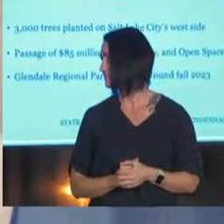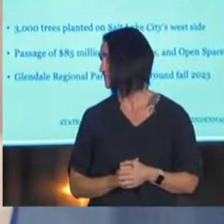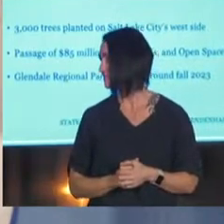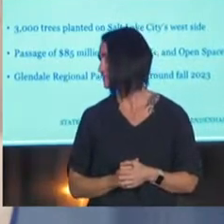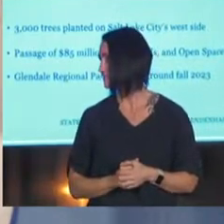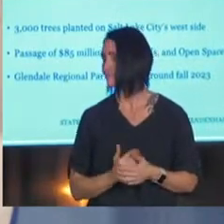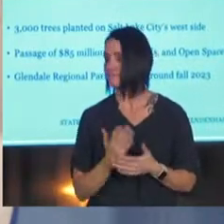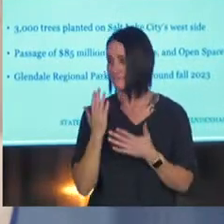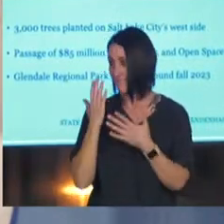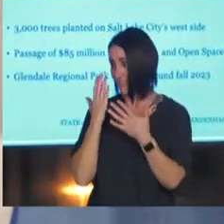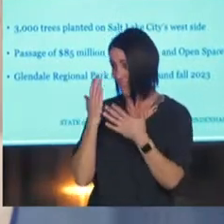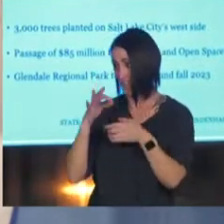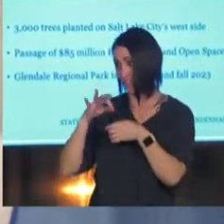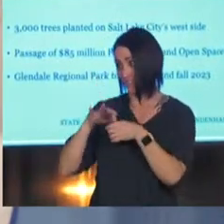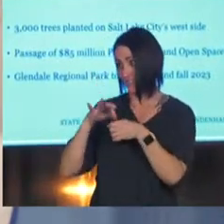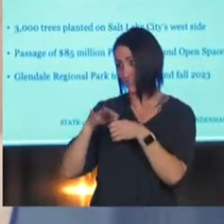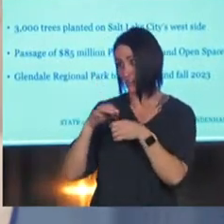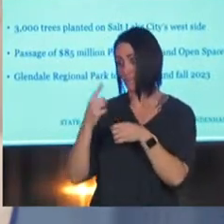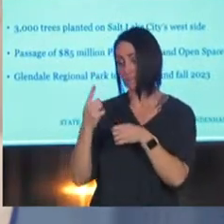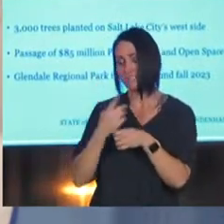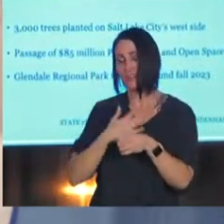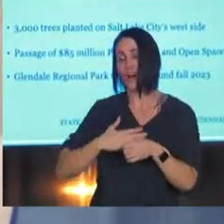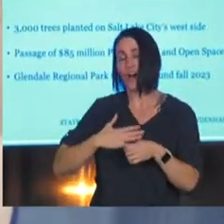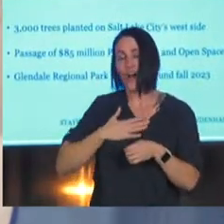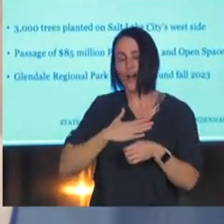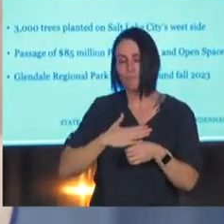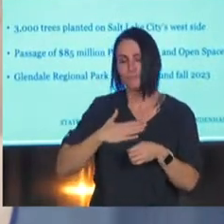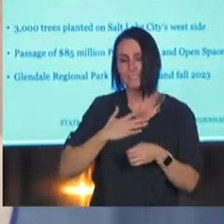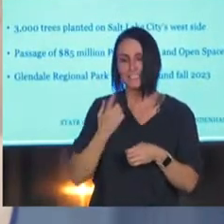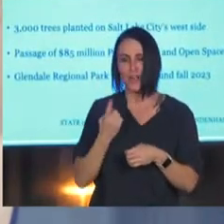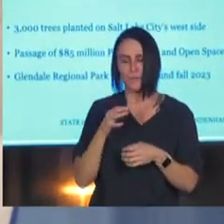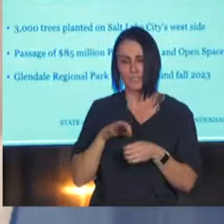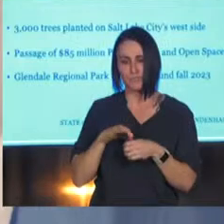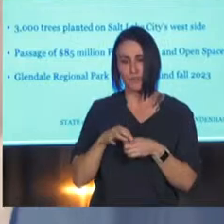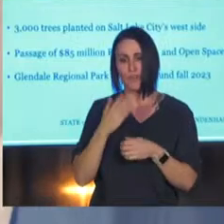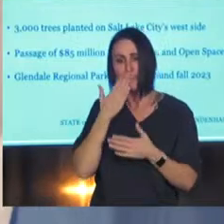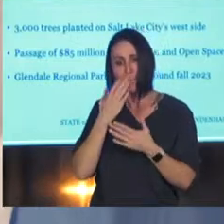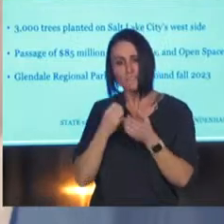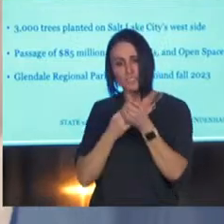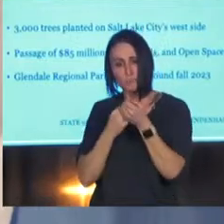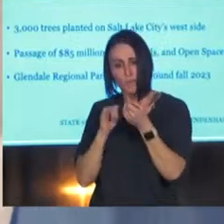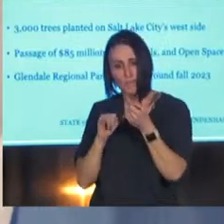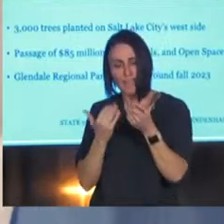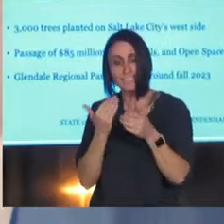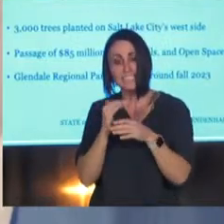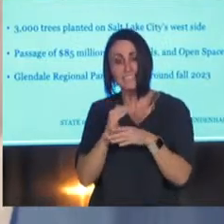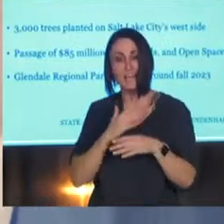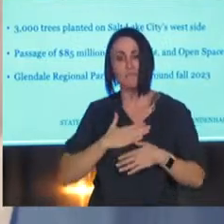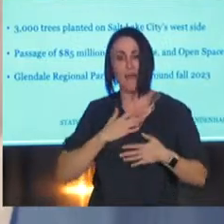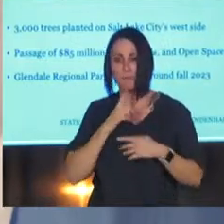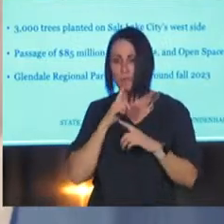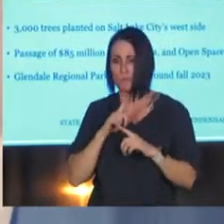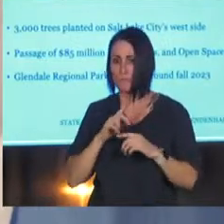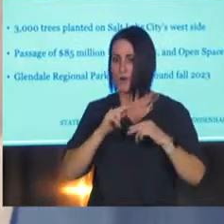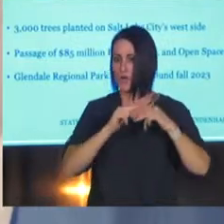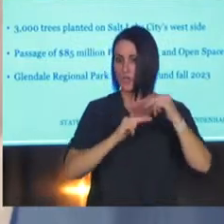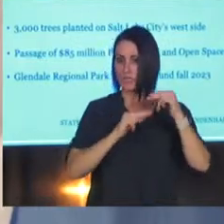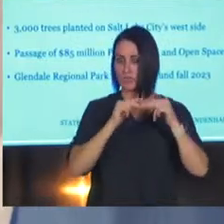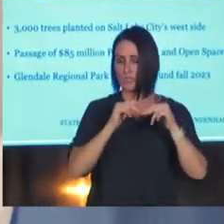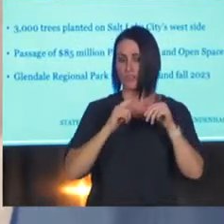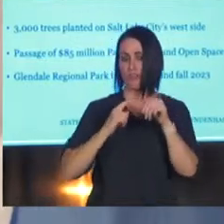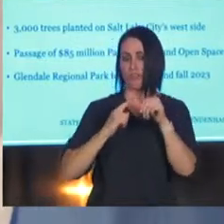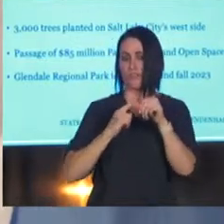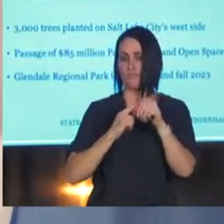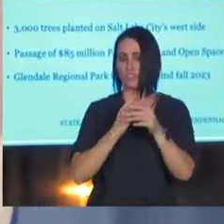So thank you for voting. Please always do vote. But thank you for supporting that. And tonight I'm happy to report that construction on the